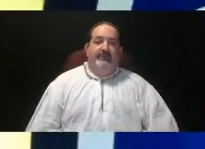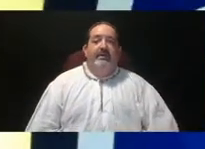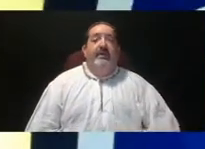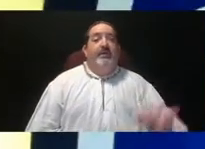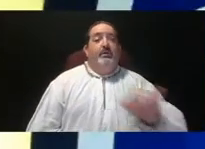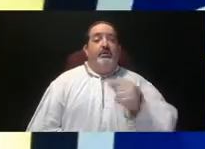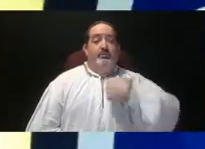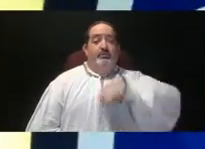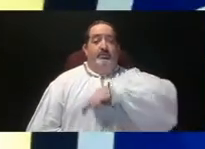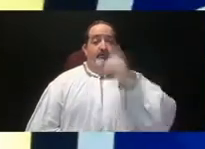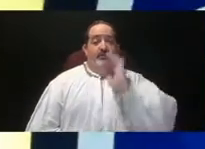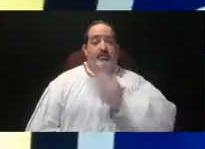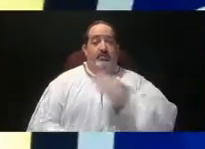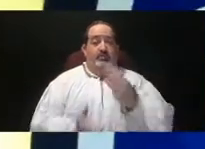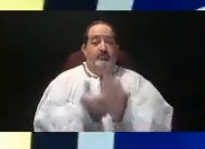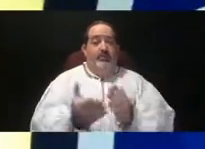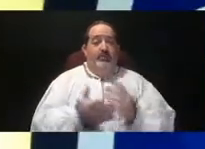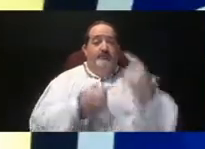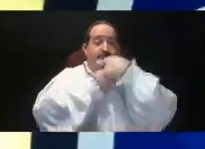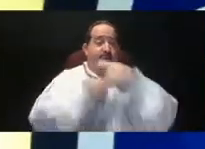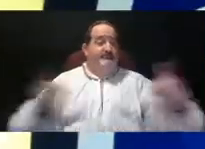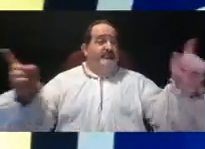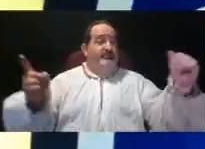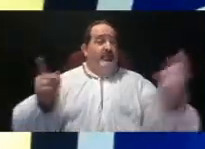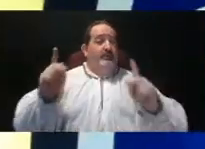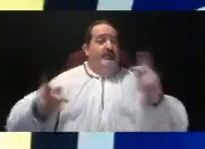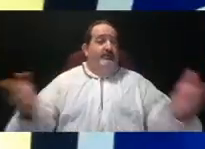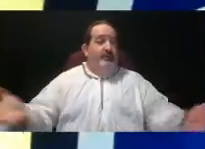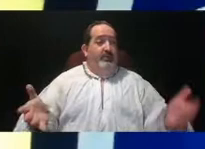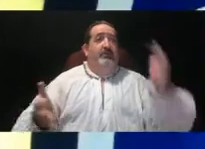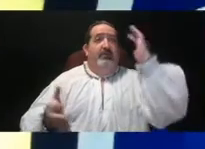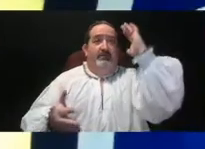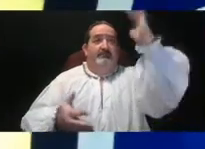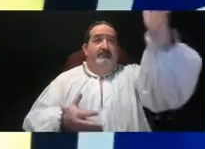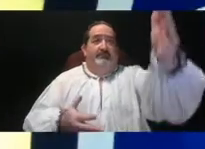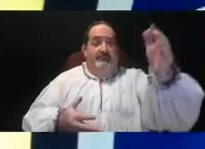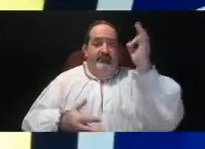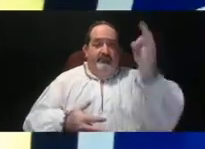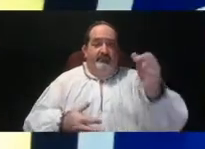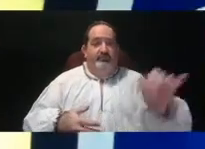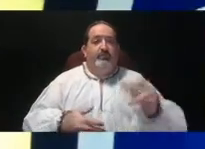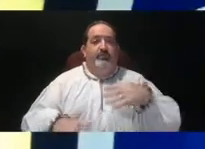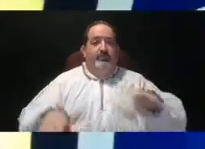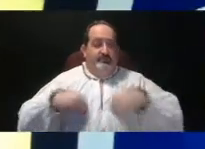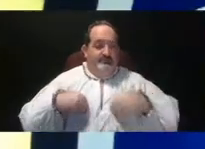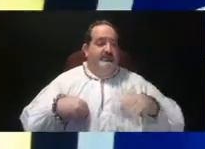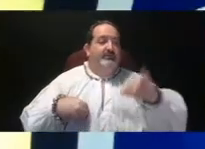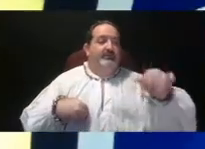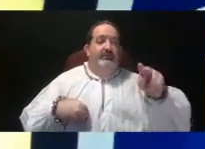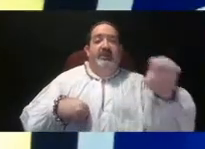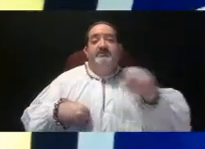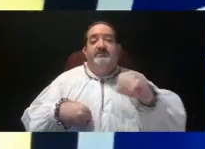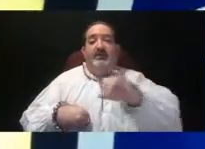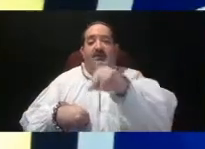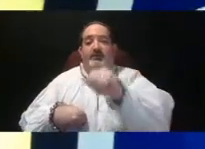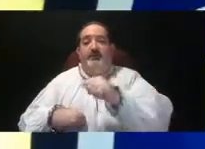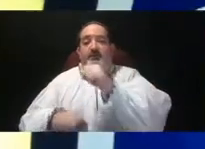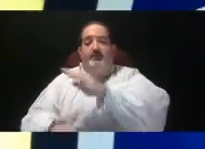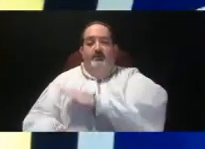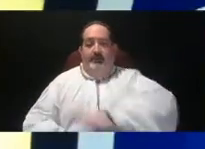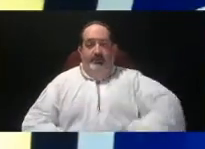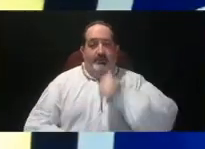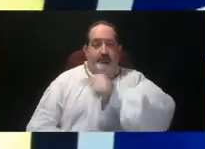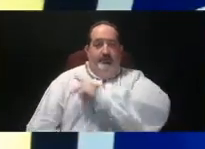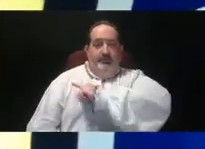And we, for our part, do make it known to all present and to come that we do receive Jens and Ida as Baron and Baroness of Gyldenholt,